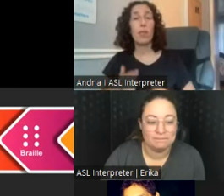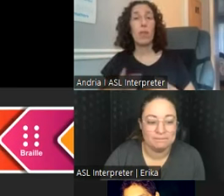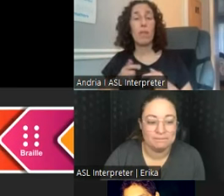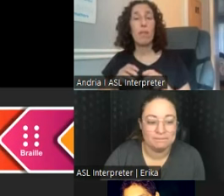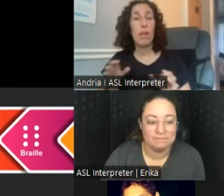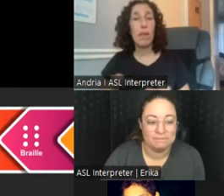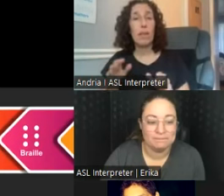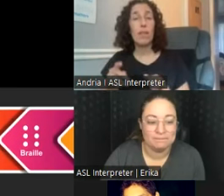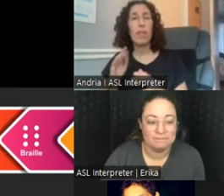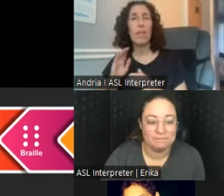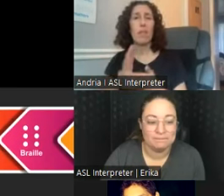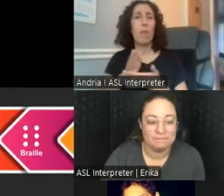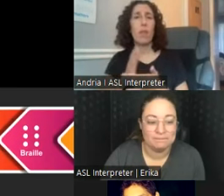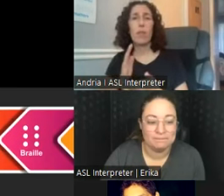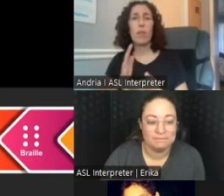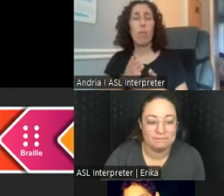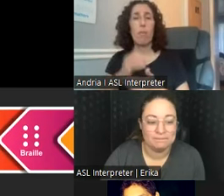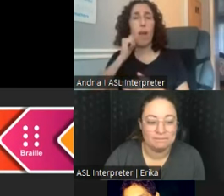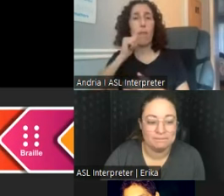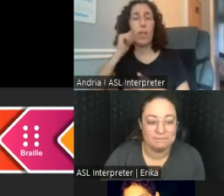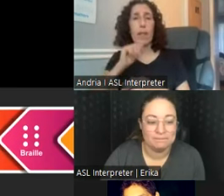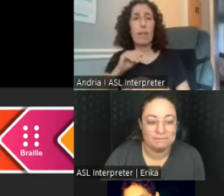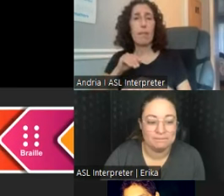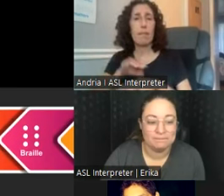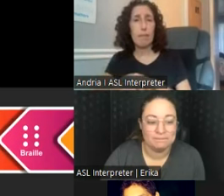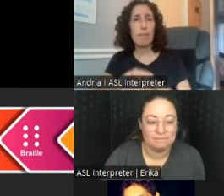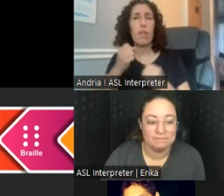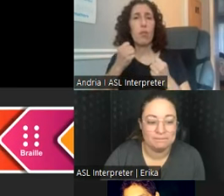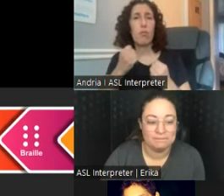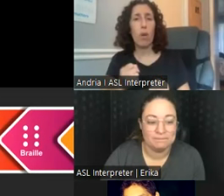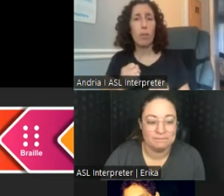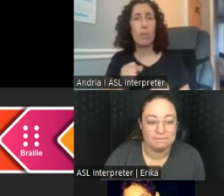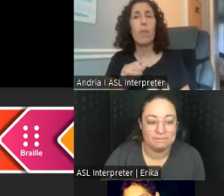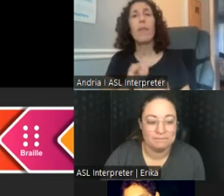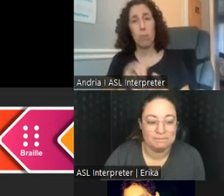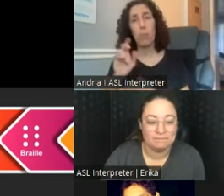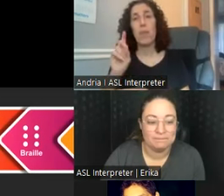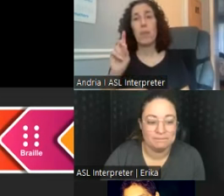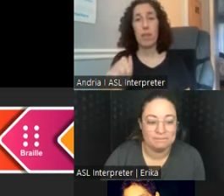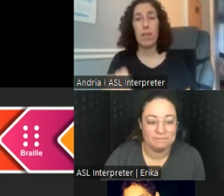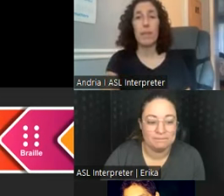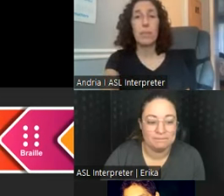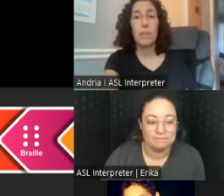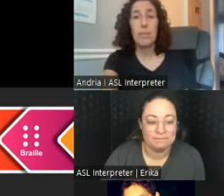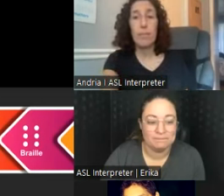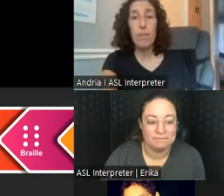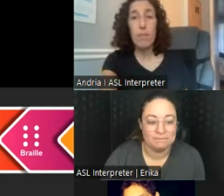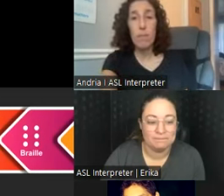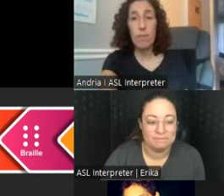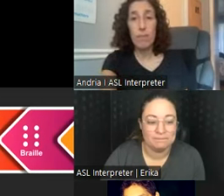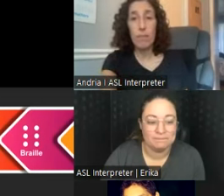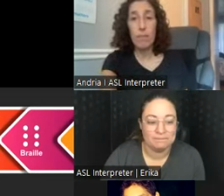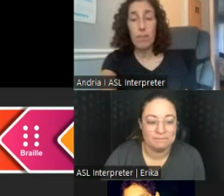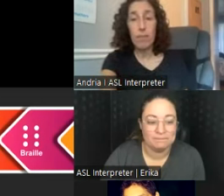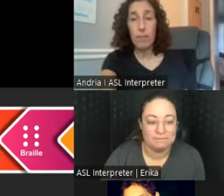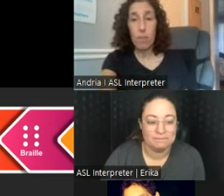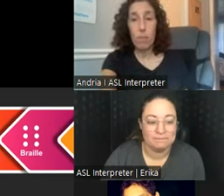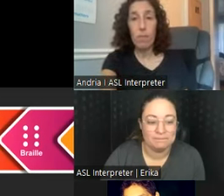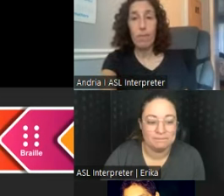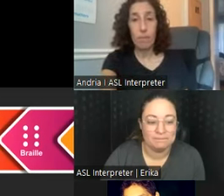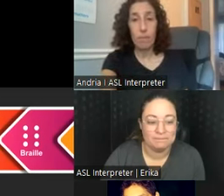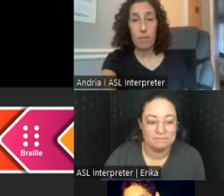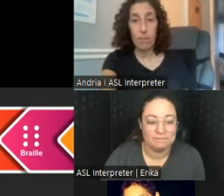right? And their ability to function. Most common forms of mental health disabilities are anxiety disorders,